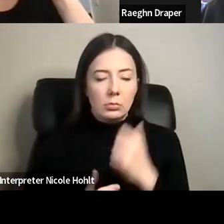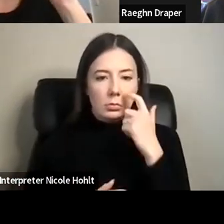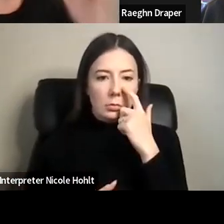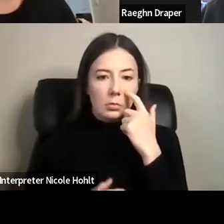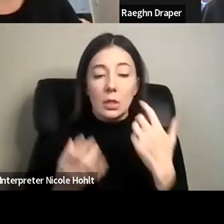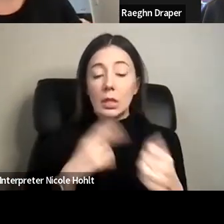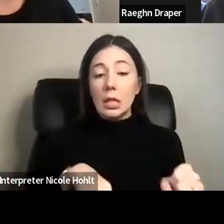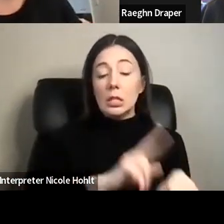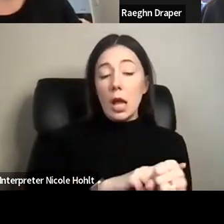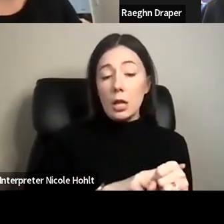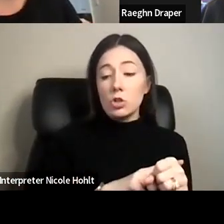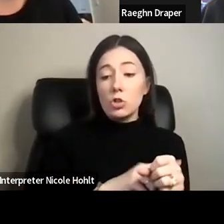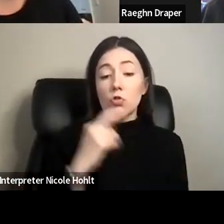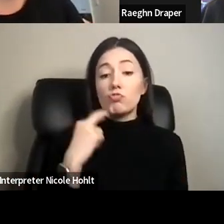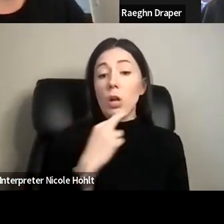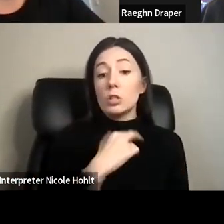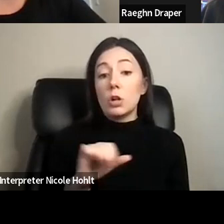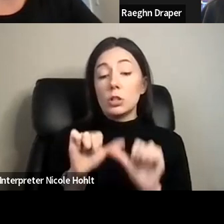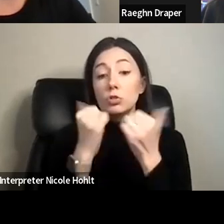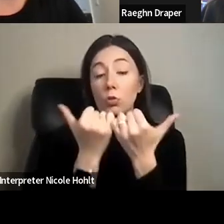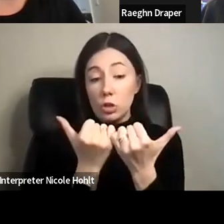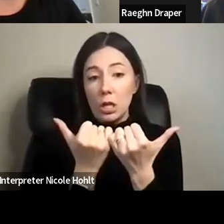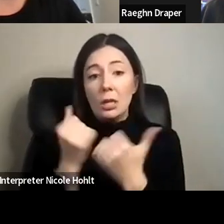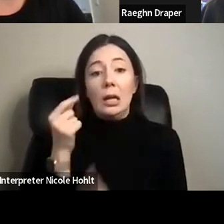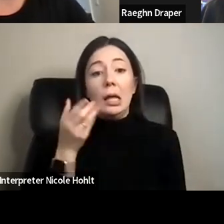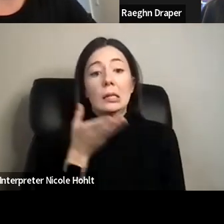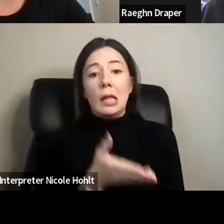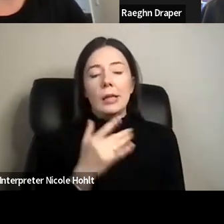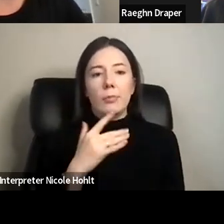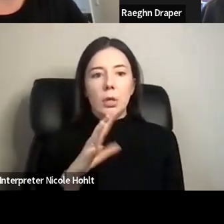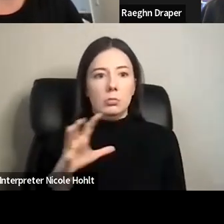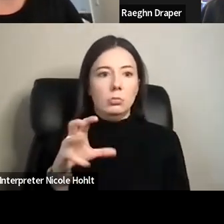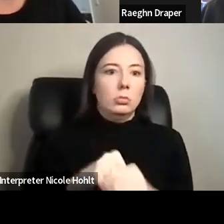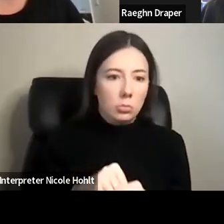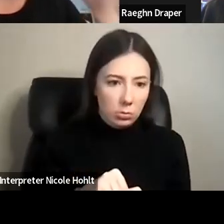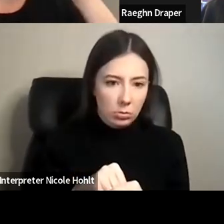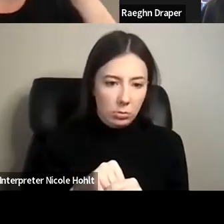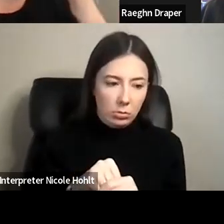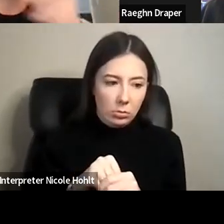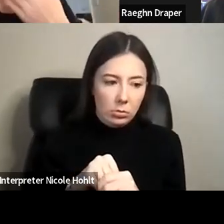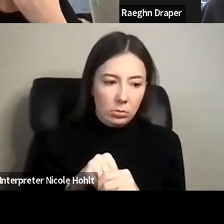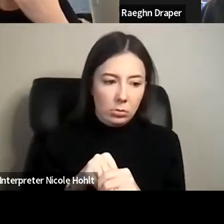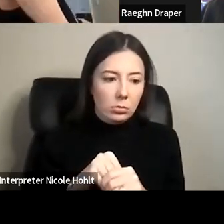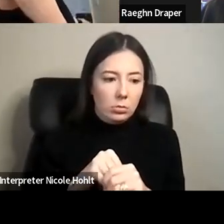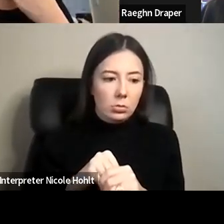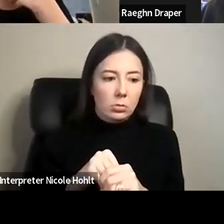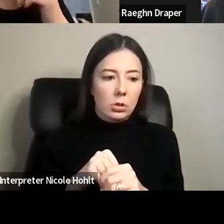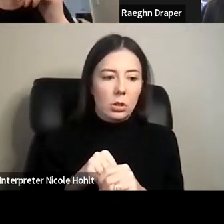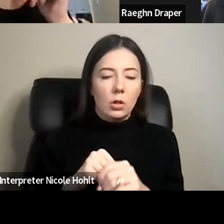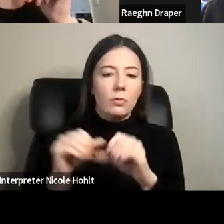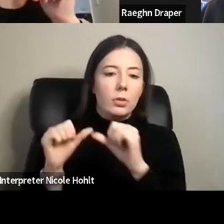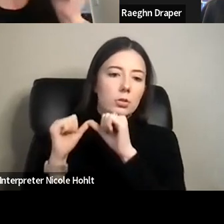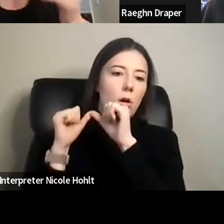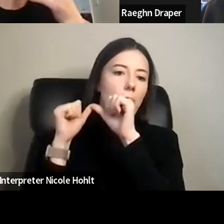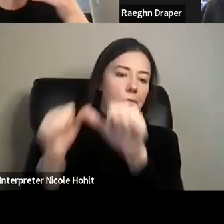National Restaurant Association, they have been a part of this legacy of